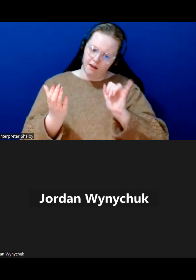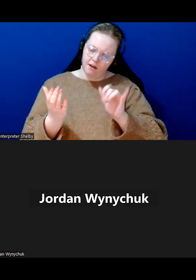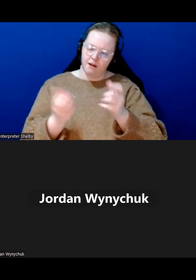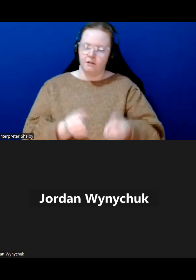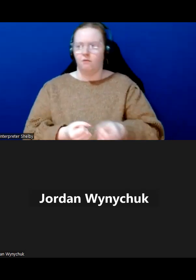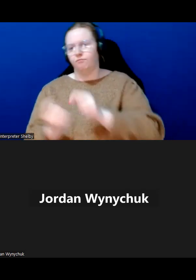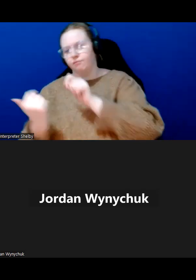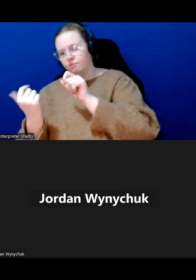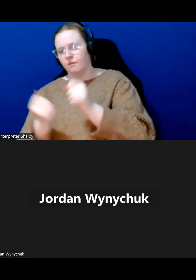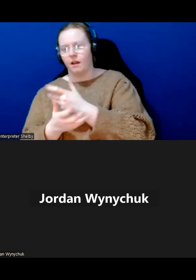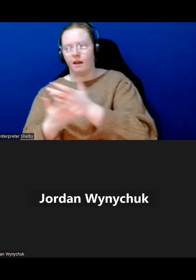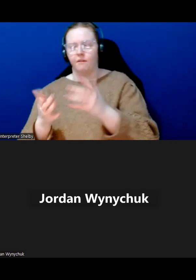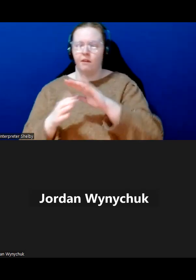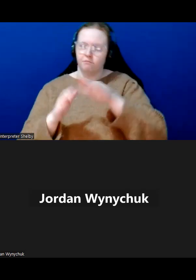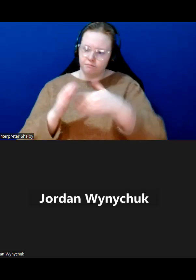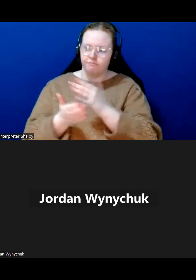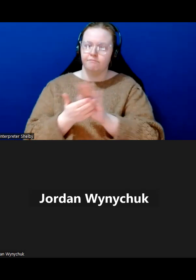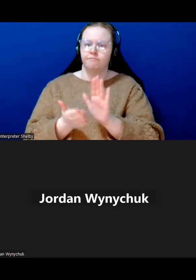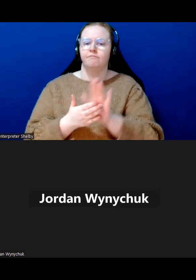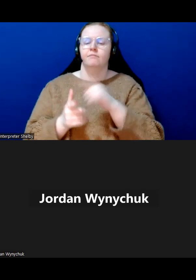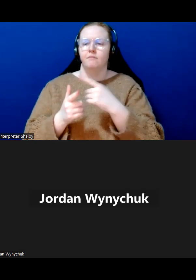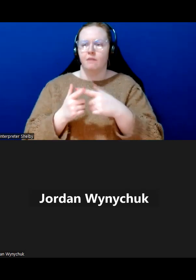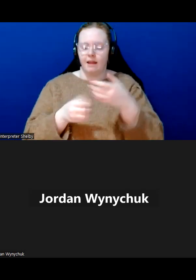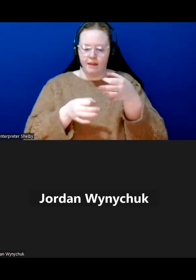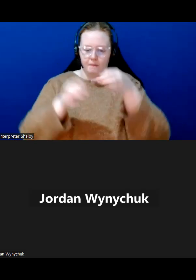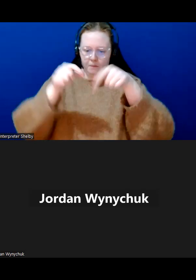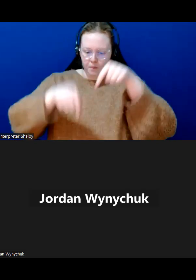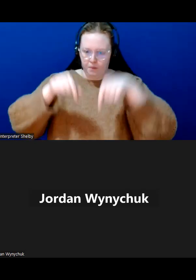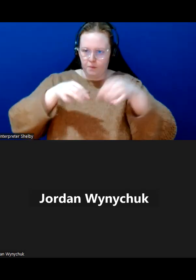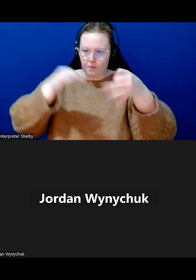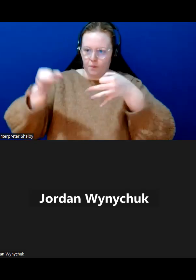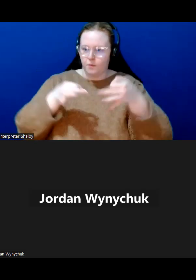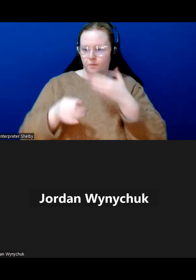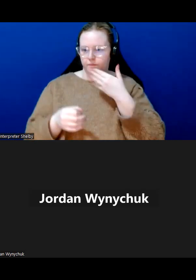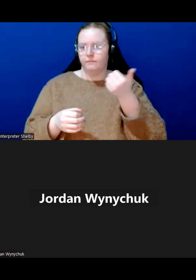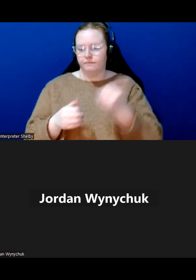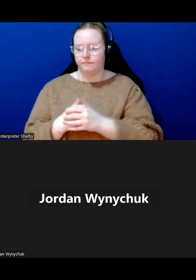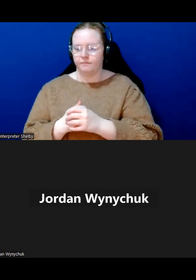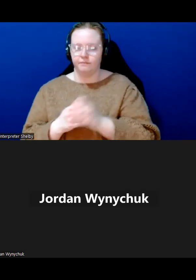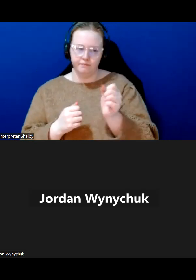everything back out to make sure I had those drainage holes in there. Oh, yes, definitely.